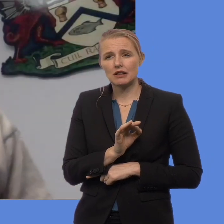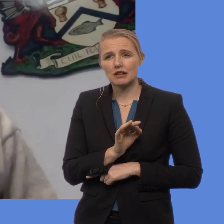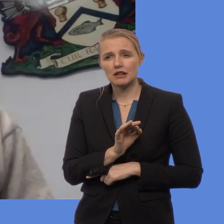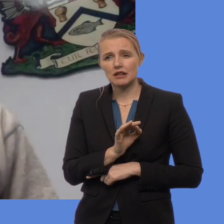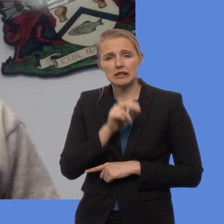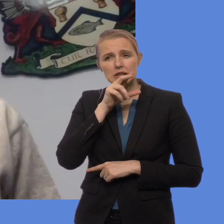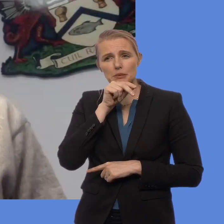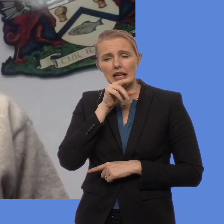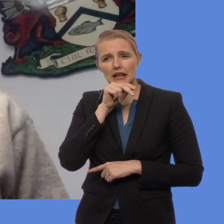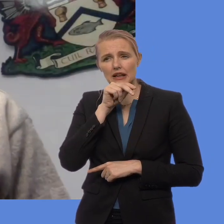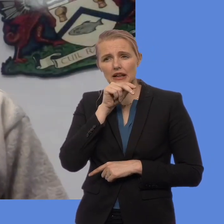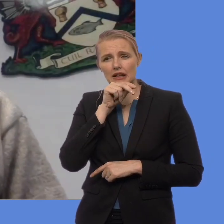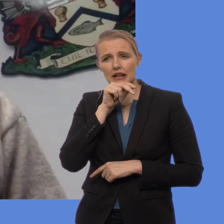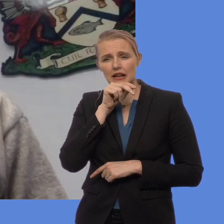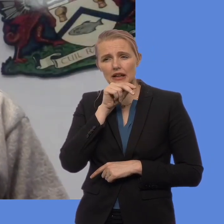speak